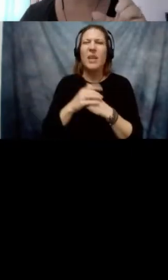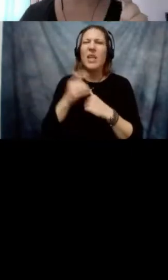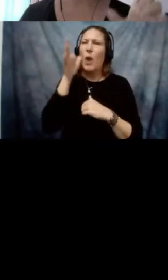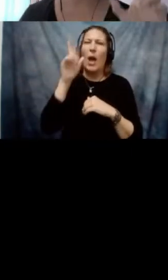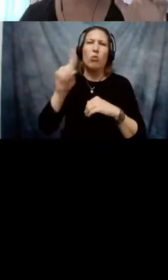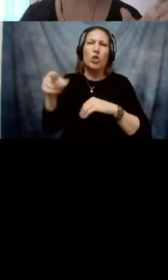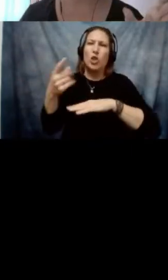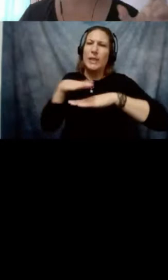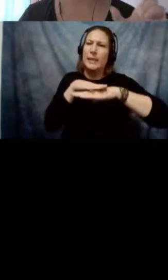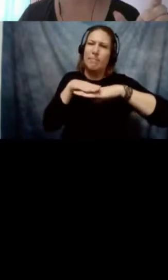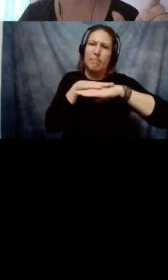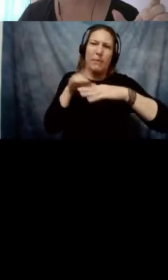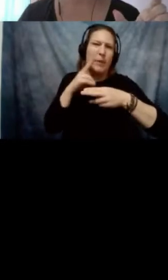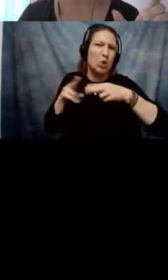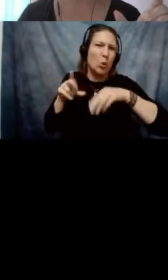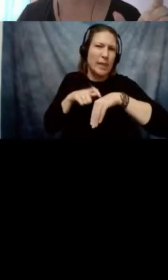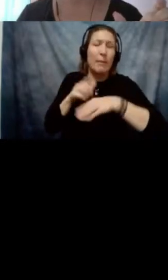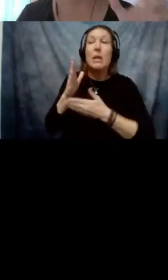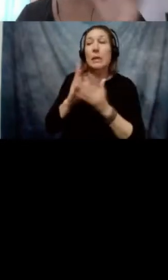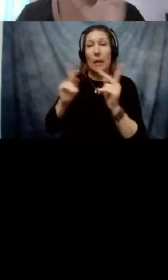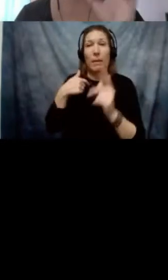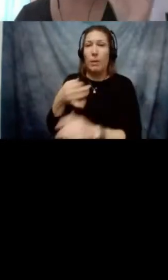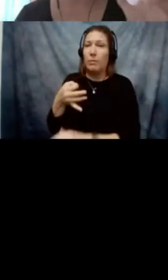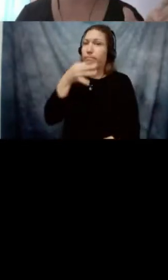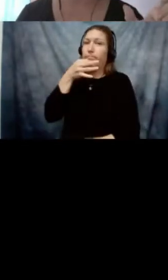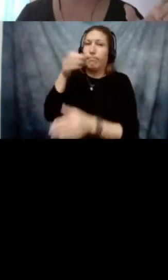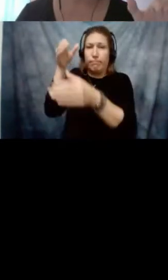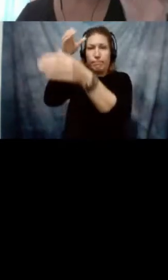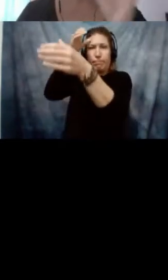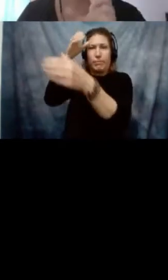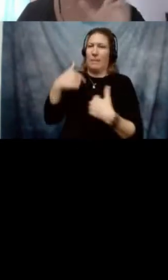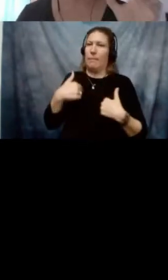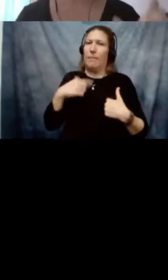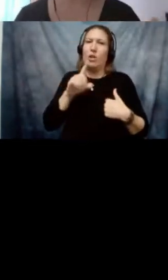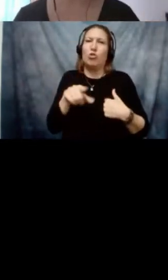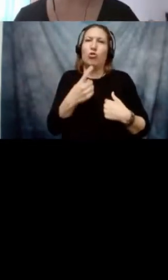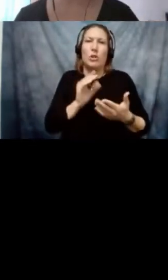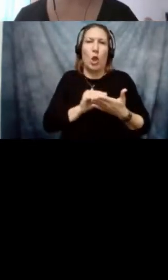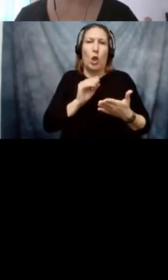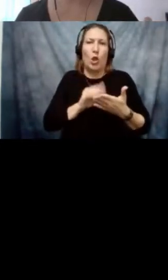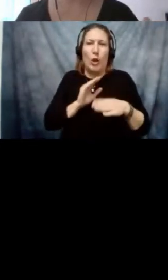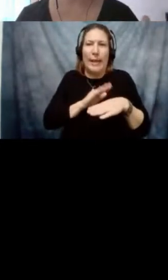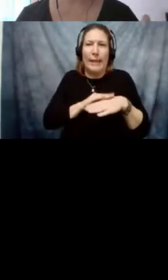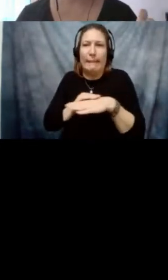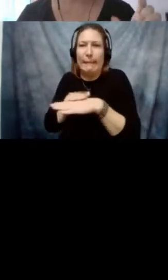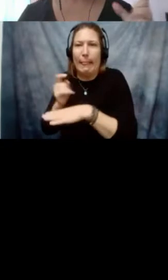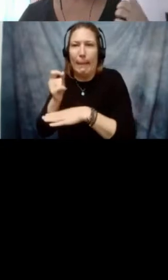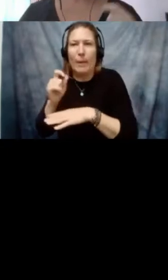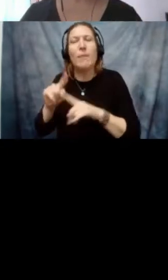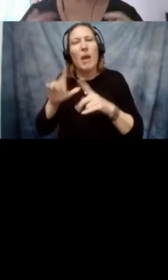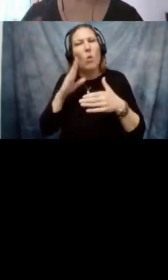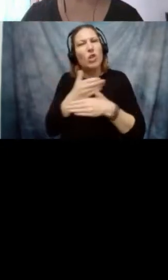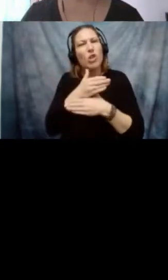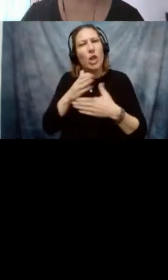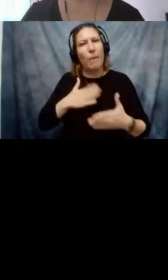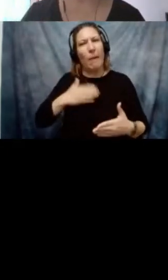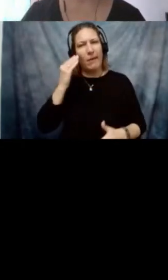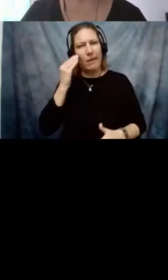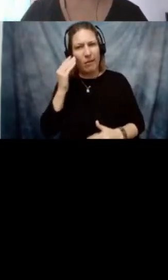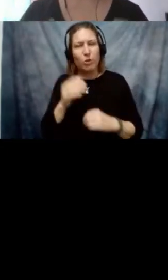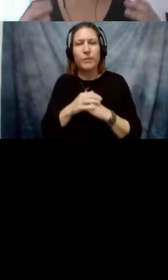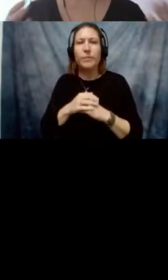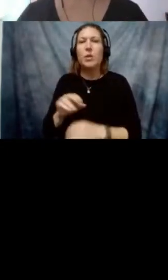of time. There are people who are experts in this field. I am just learning it, but I want to share with you what I've learned. Universal Design for Learning